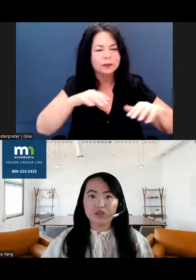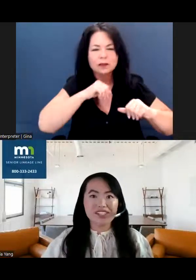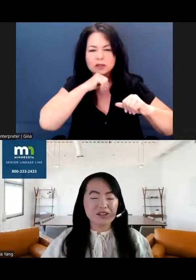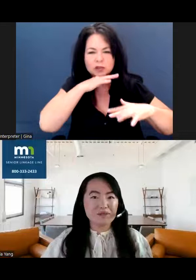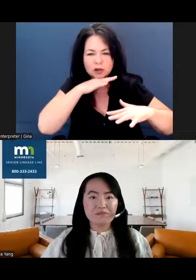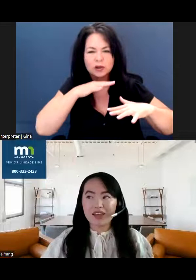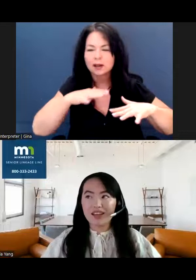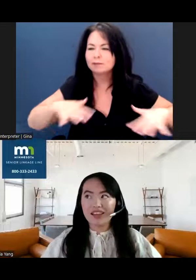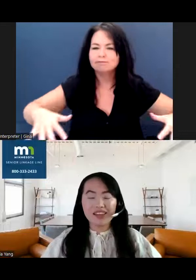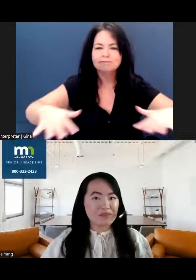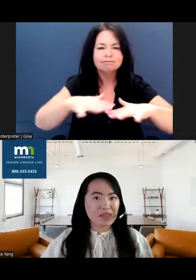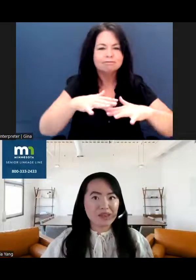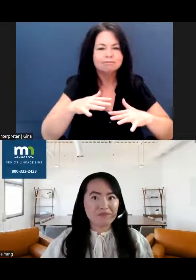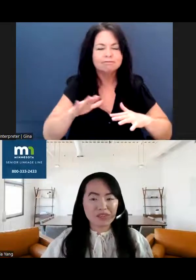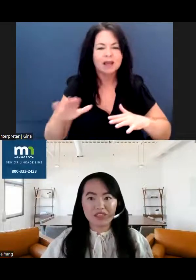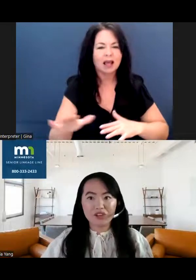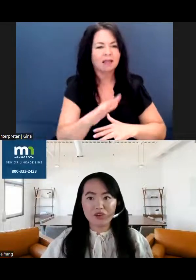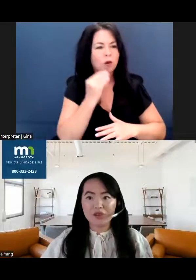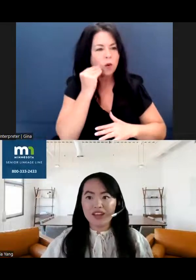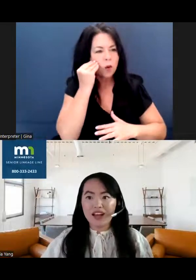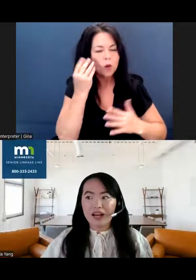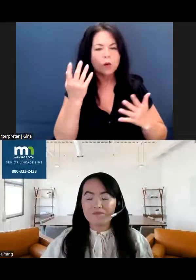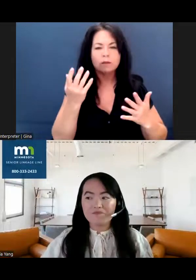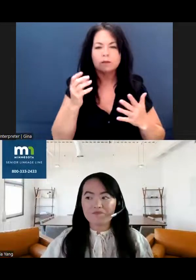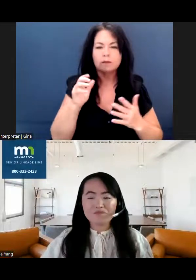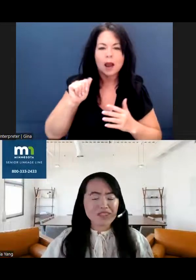living situation, it may be a little